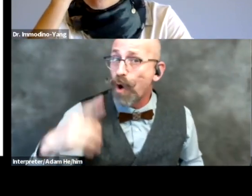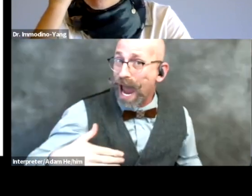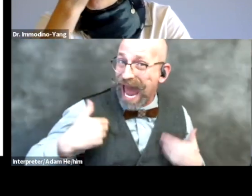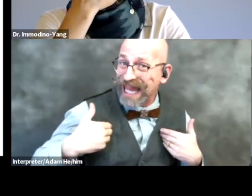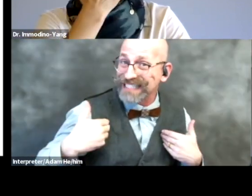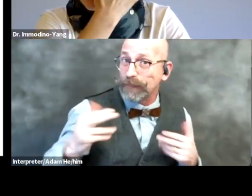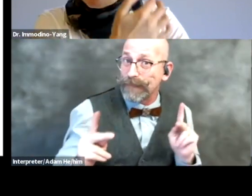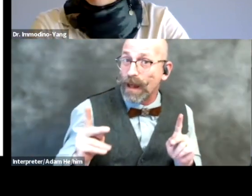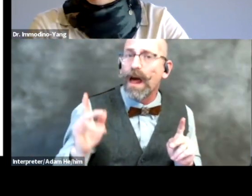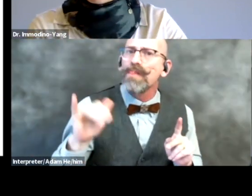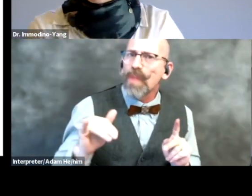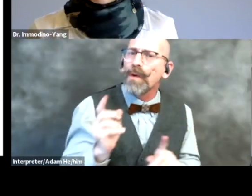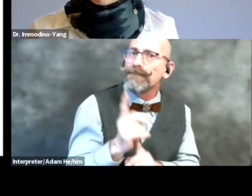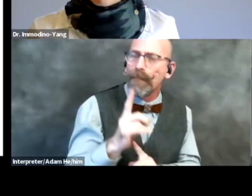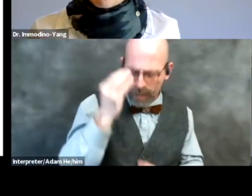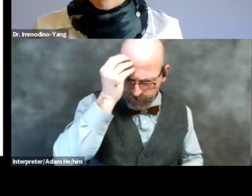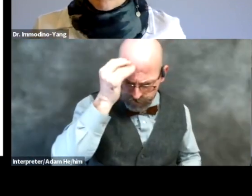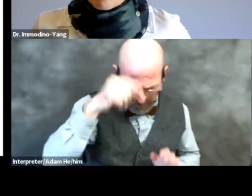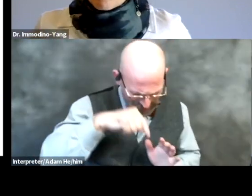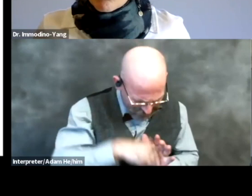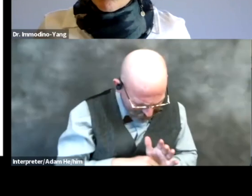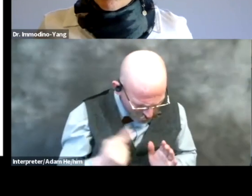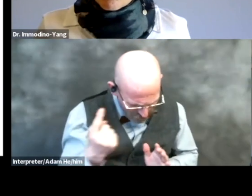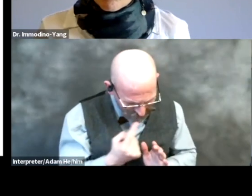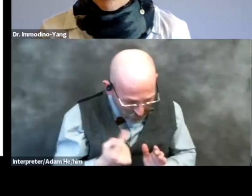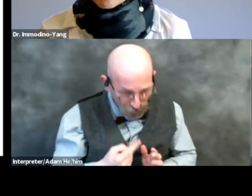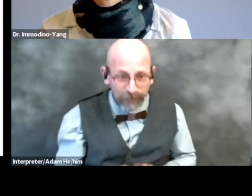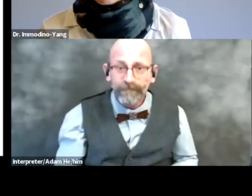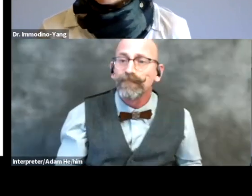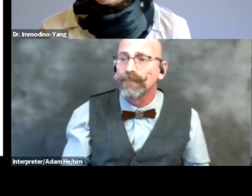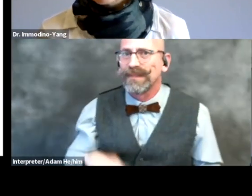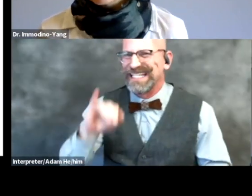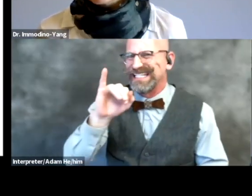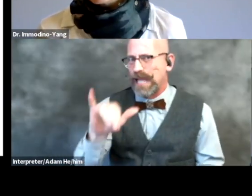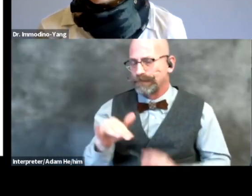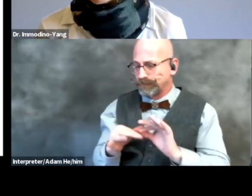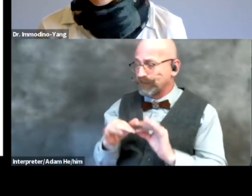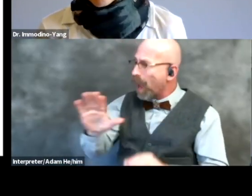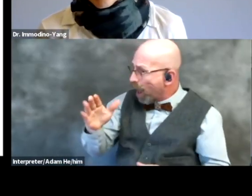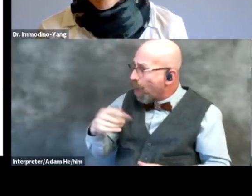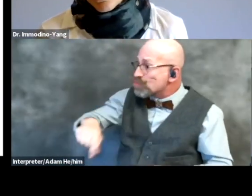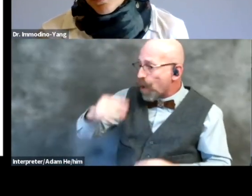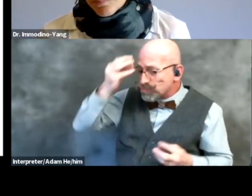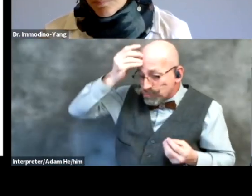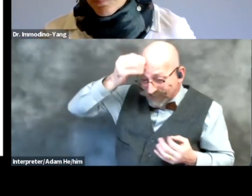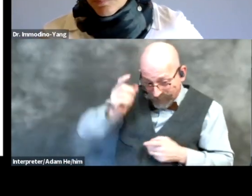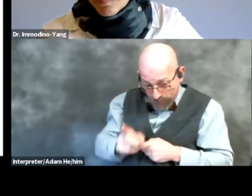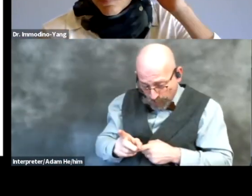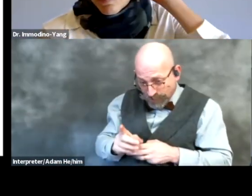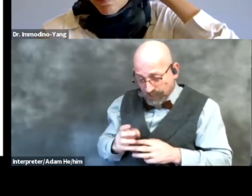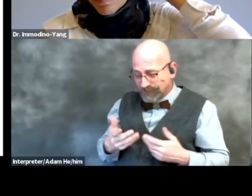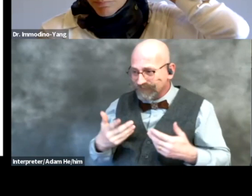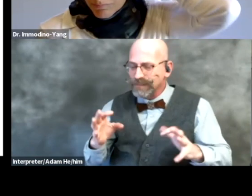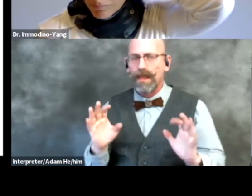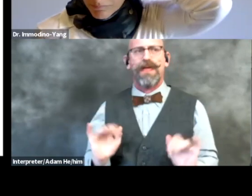come back from those kind of reflective moments with this heightened appreciation of the meaning of the story and what it applies to in their